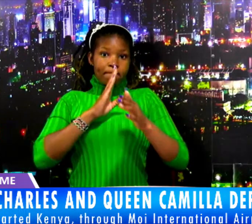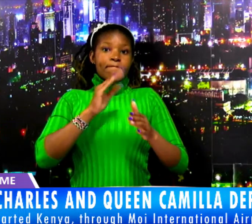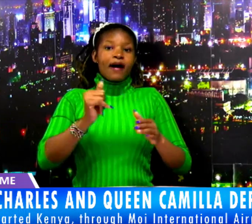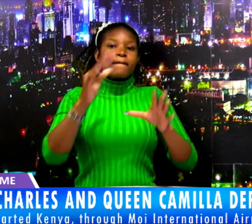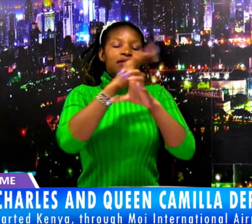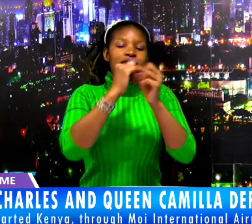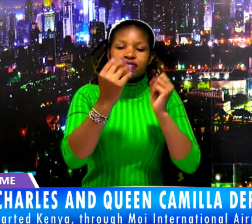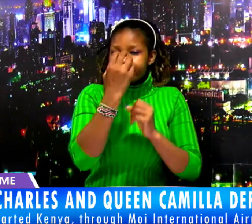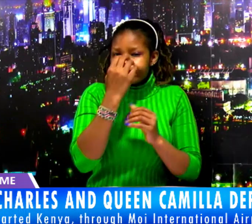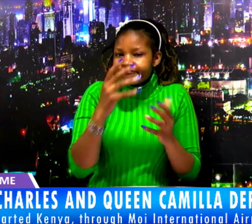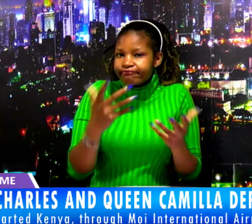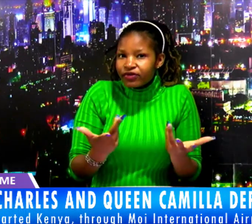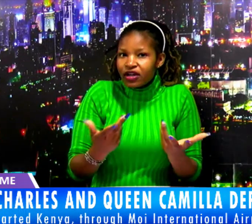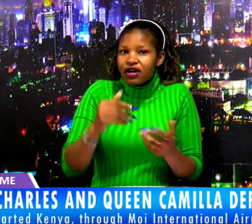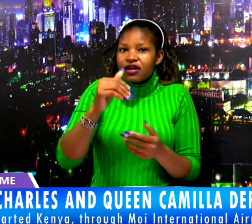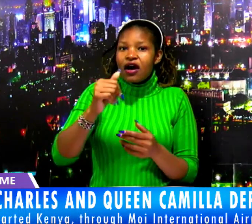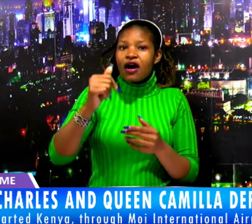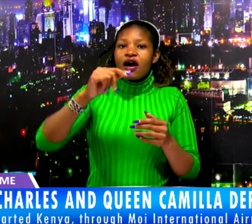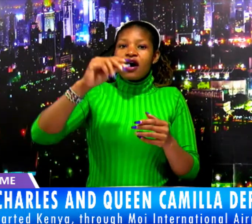Ruto